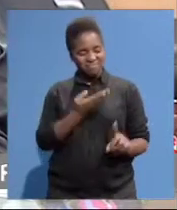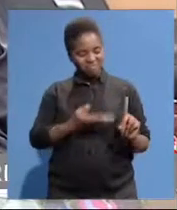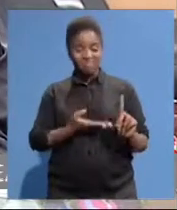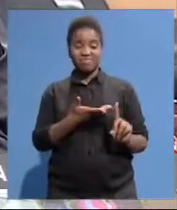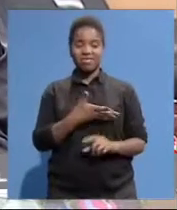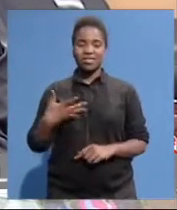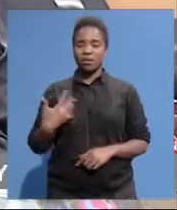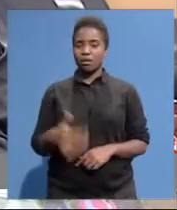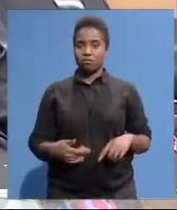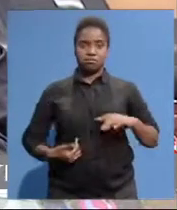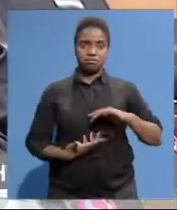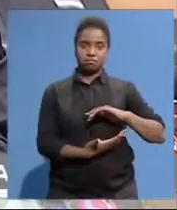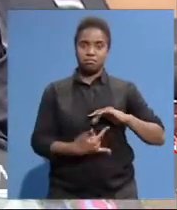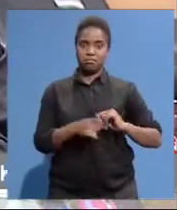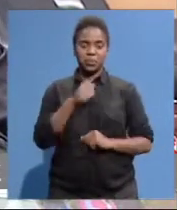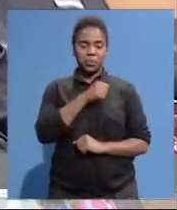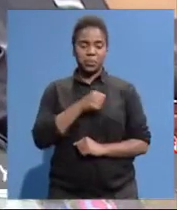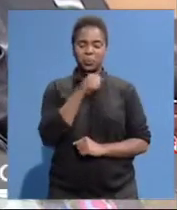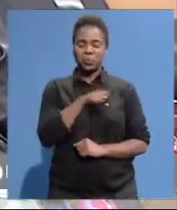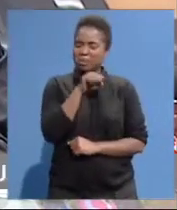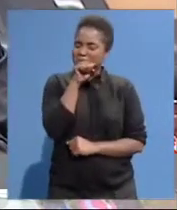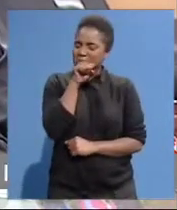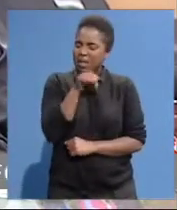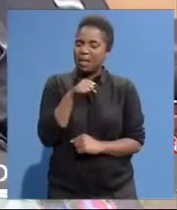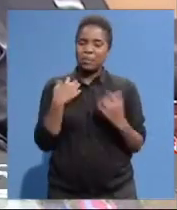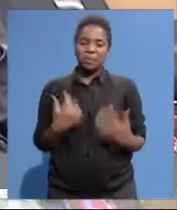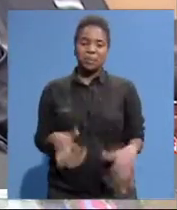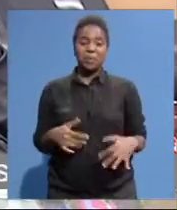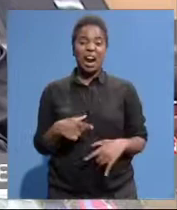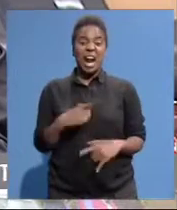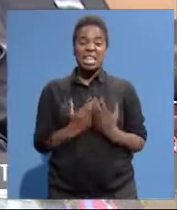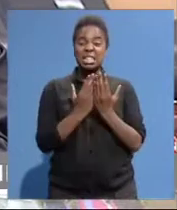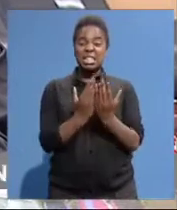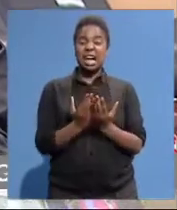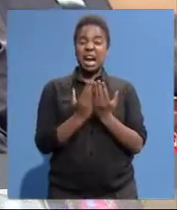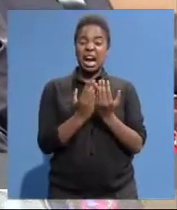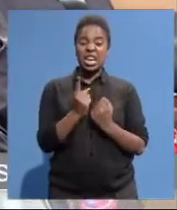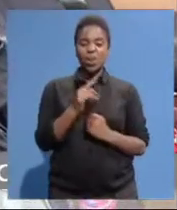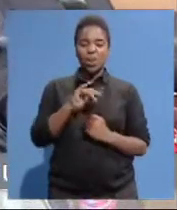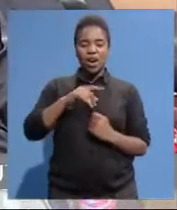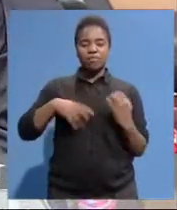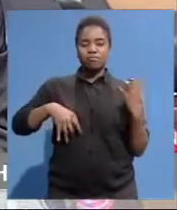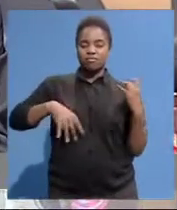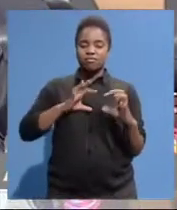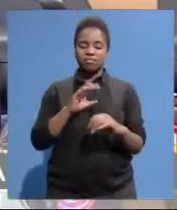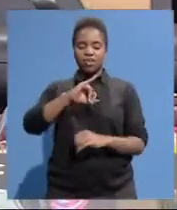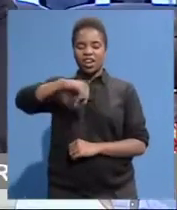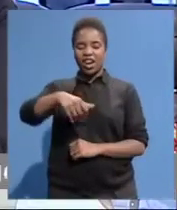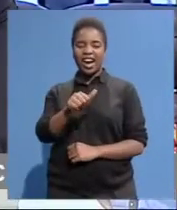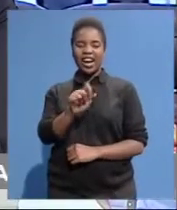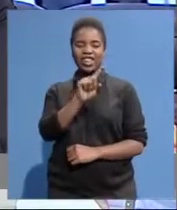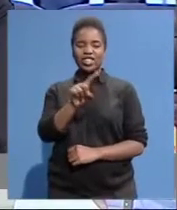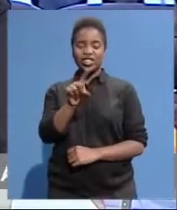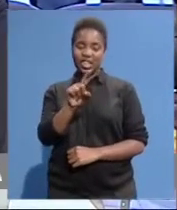is passionate about music, holds a master's degree in jazz music. Welcome, Nomfundo. I'm going to